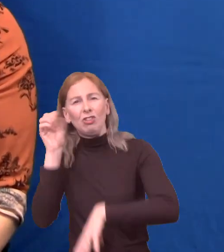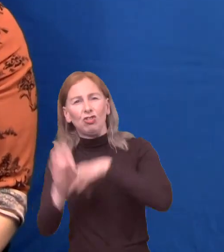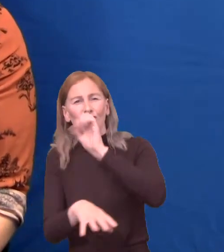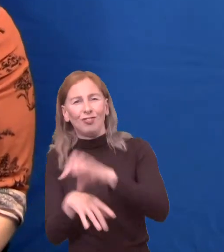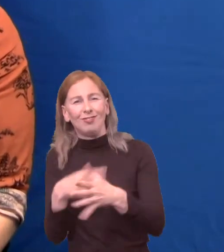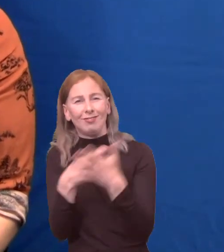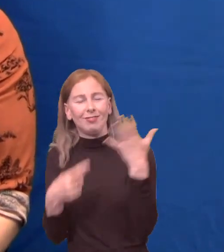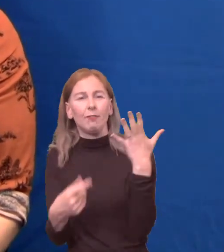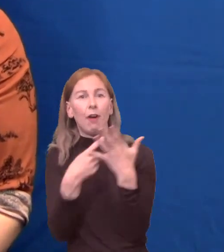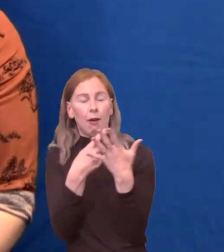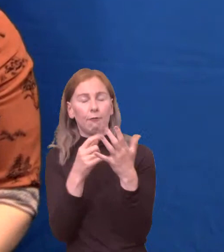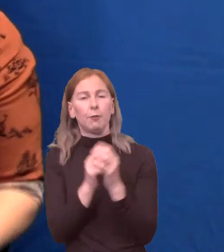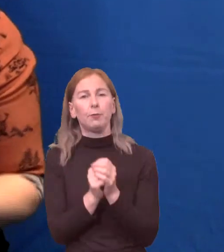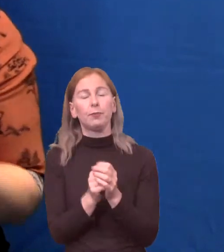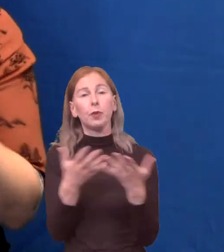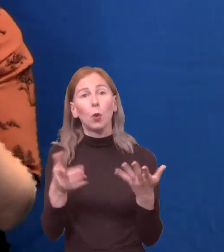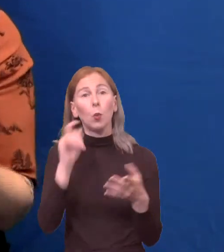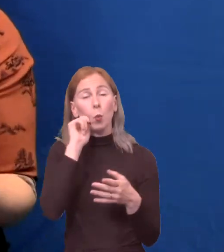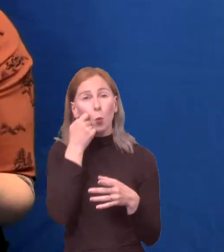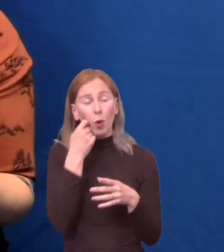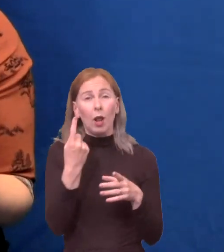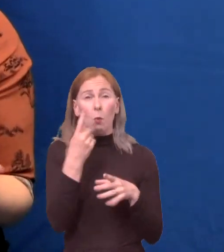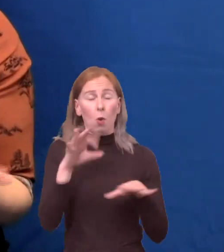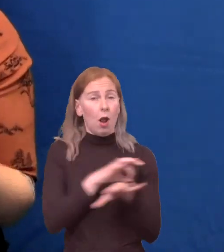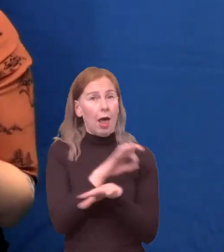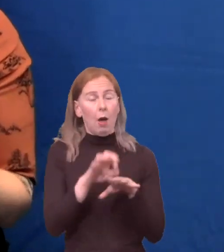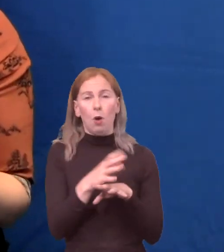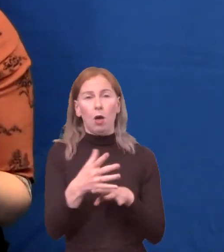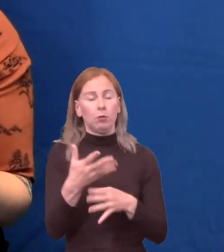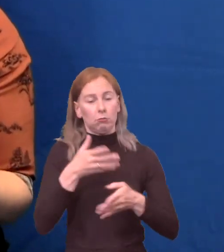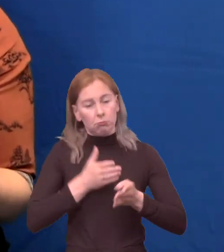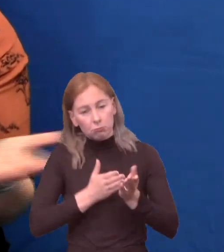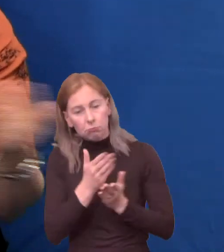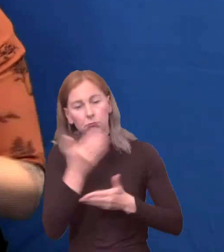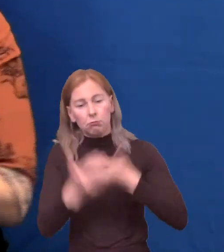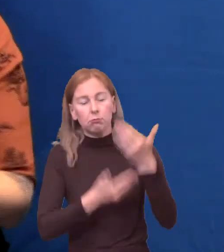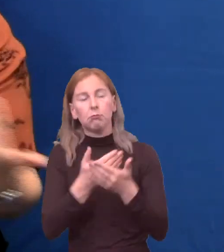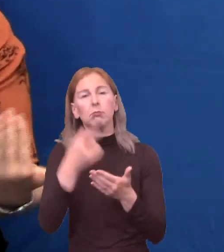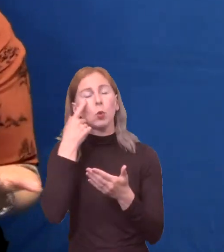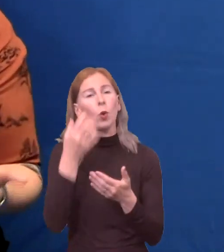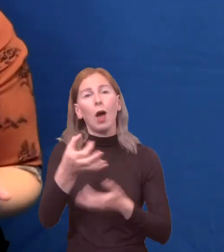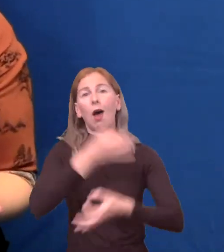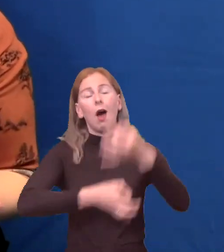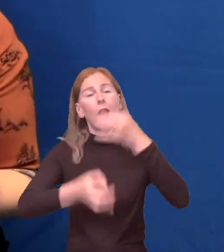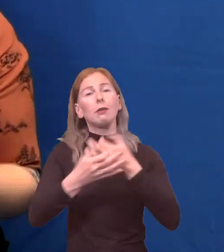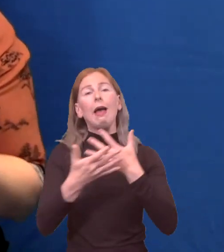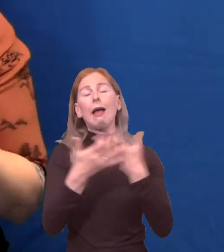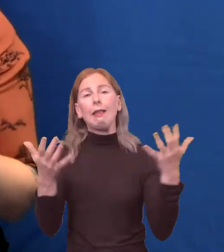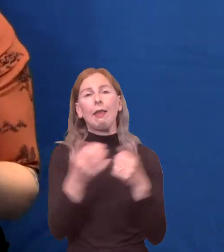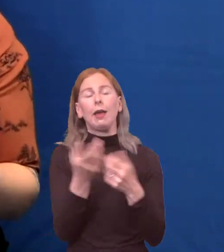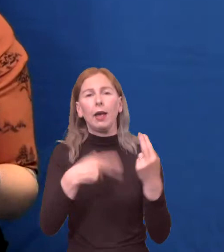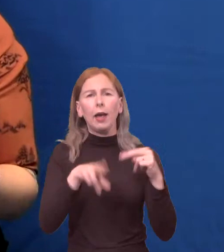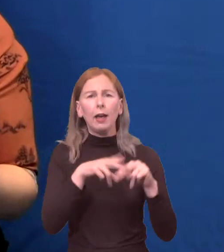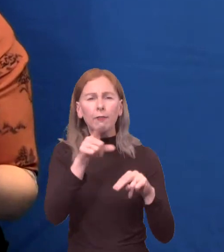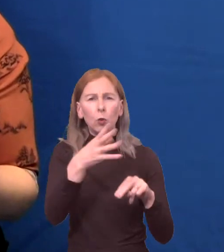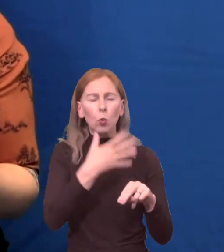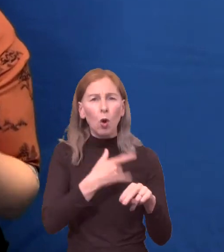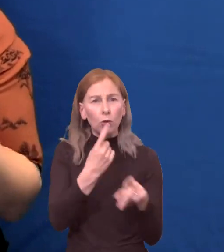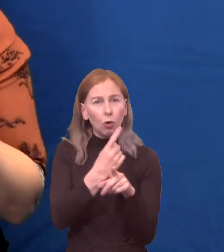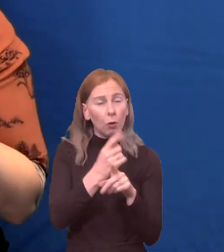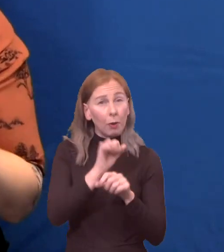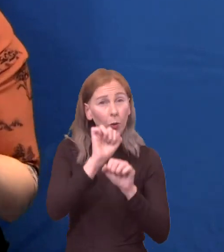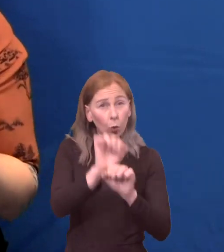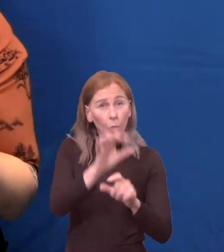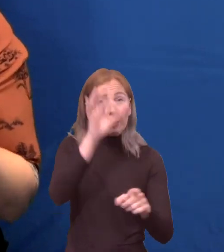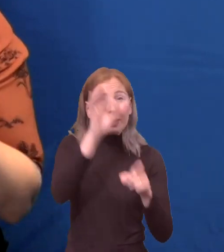If your question relates to something specific, an investigation that you want an update on, we probably won't be able to answer that here because there may be data protection issues.